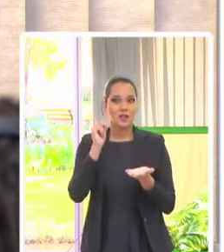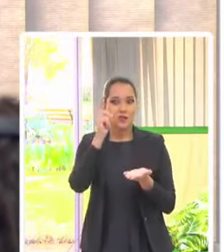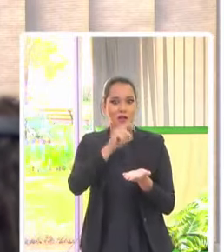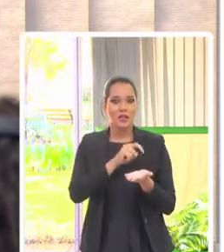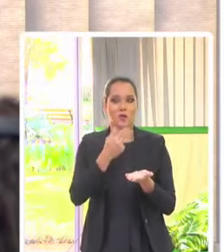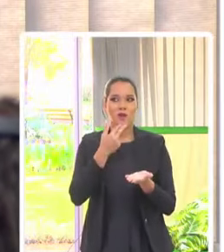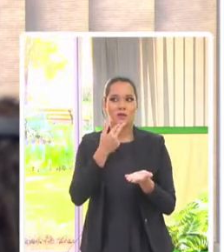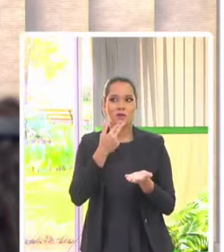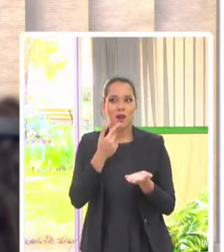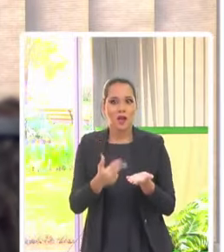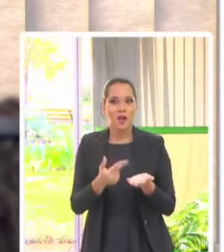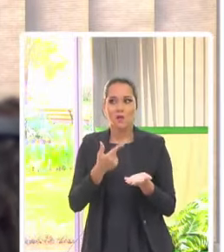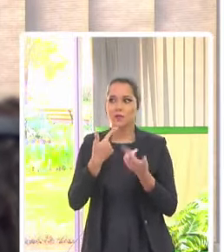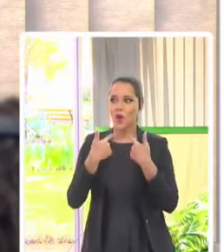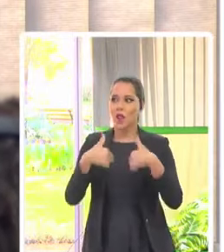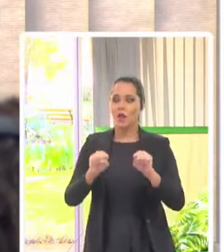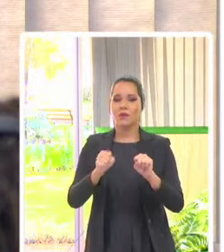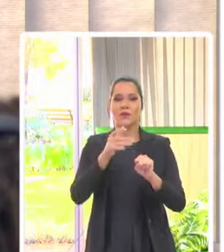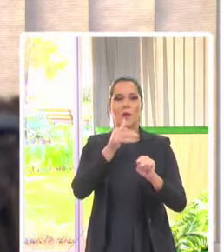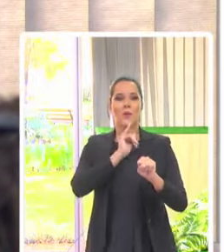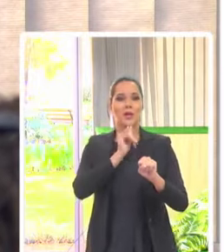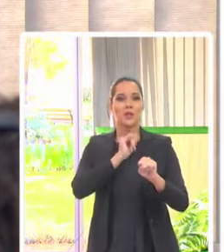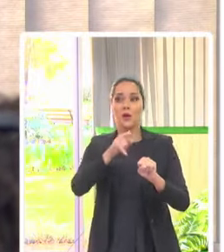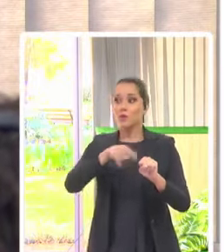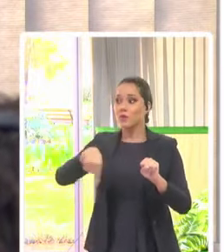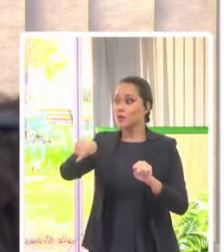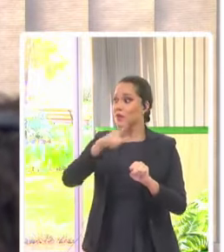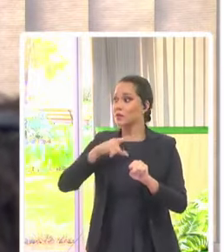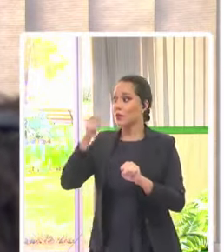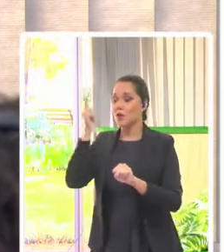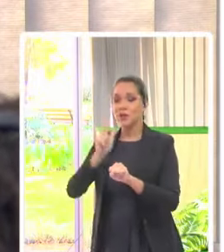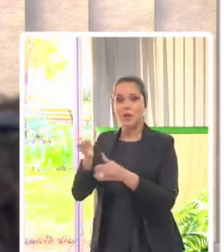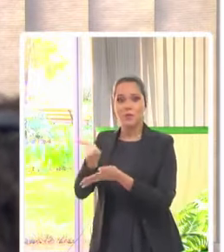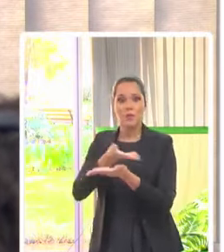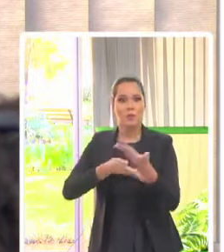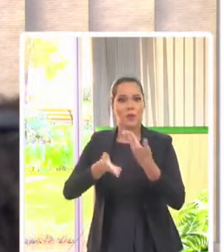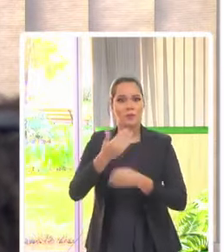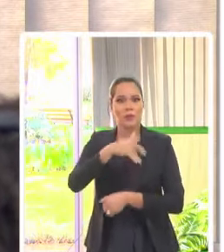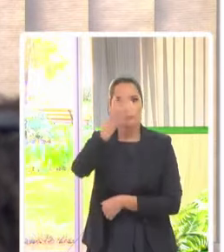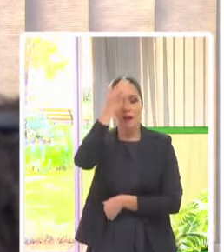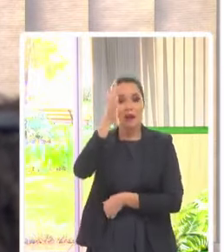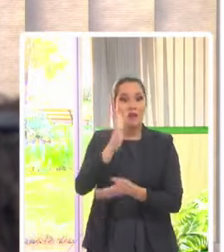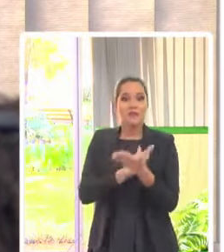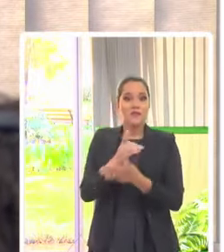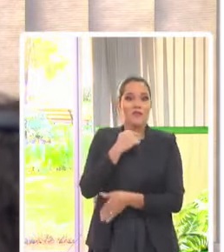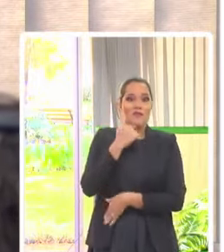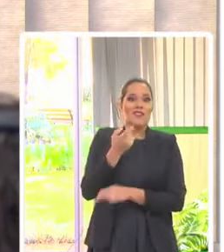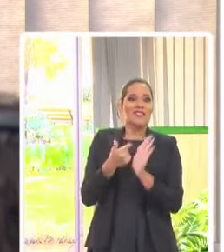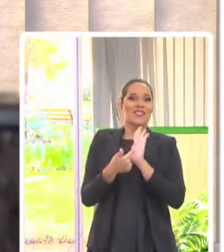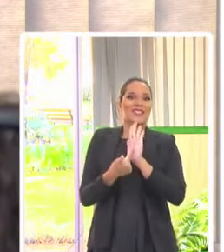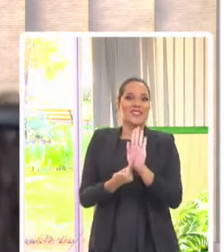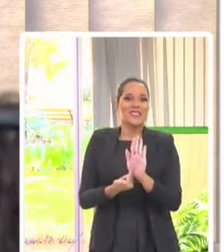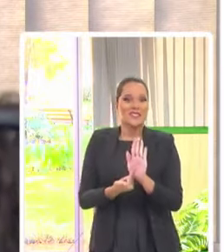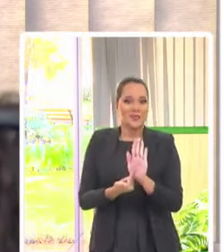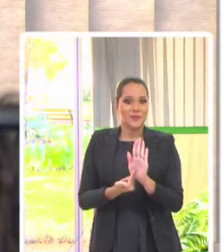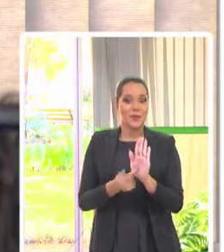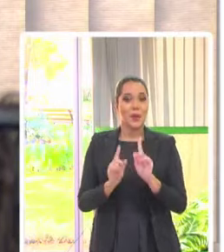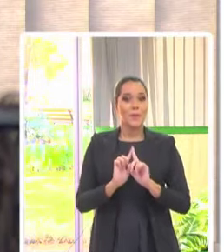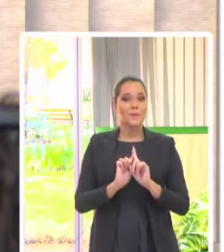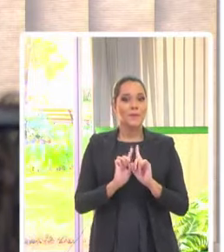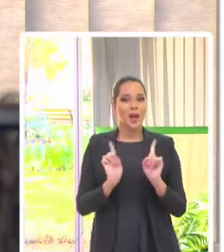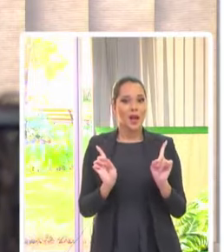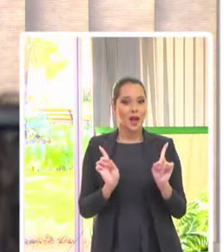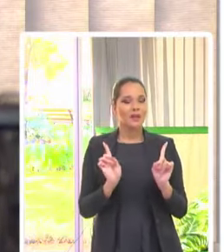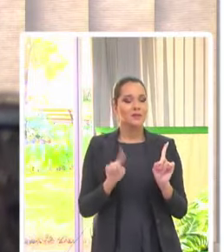have interoperability so embedded that sometimes does not even get to the presentation. But it's so crucial